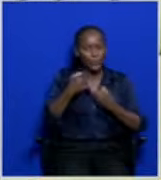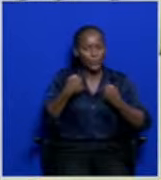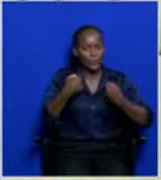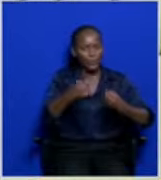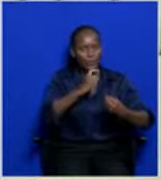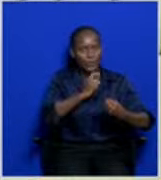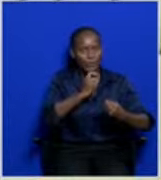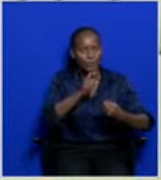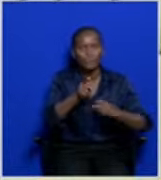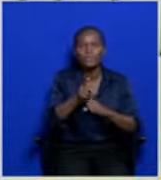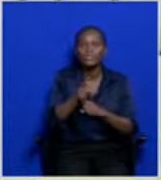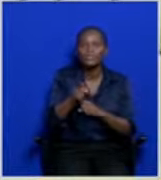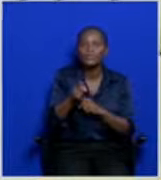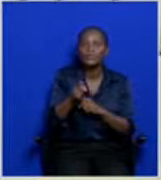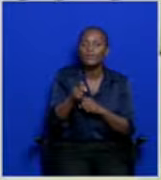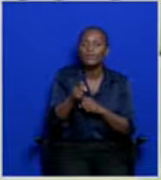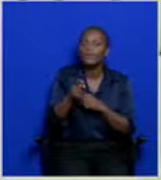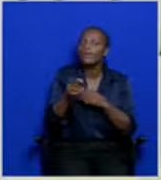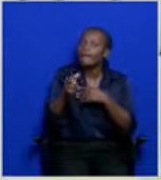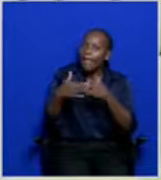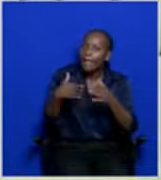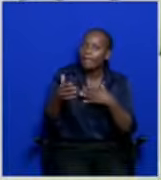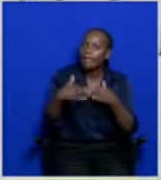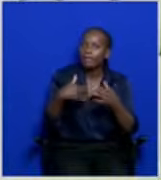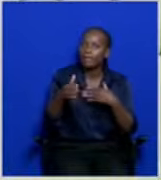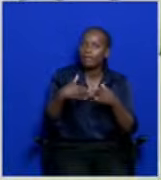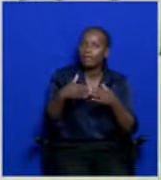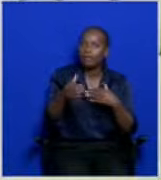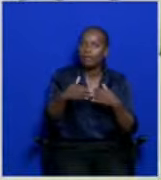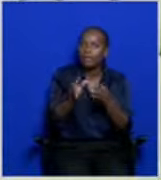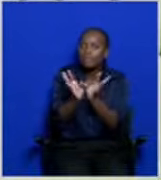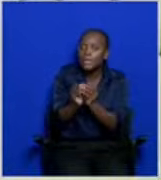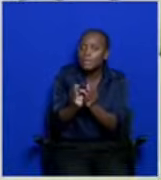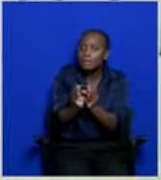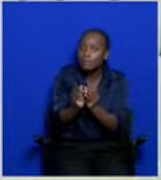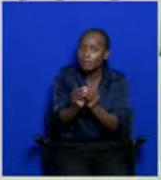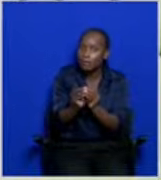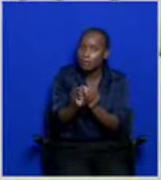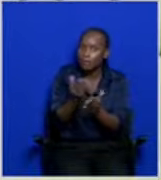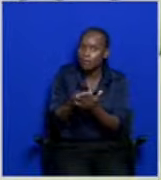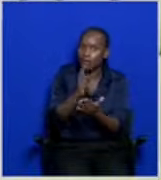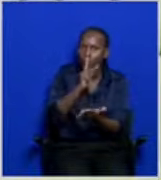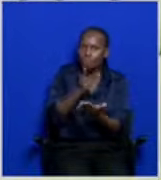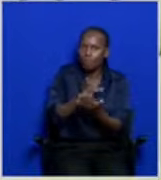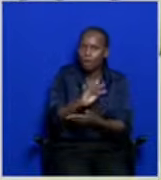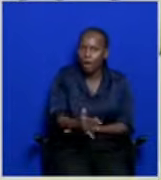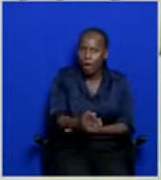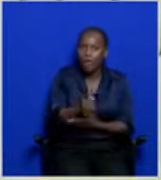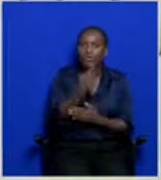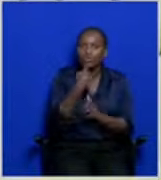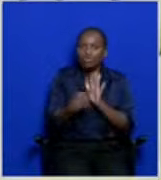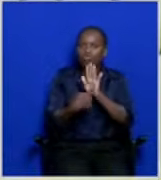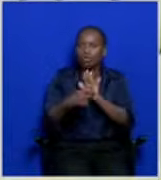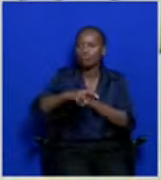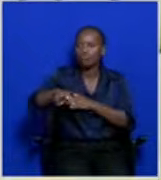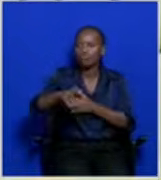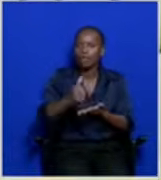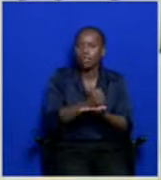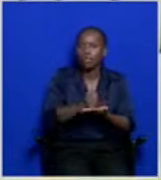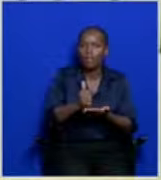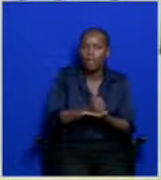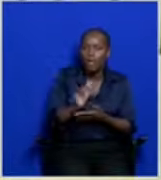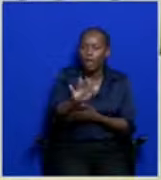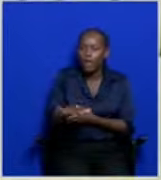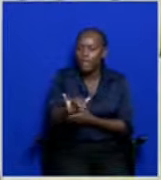objectively verified through the state vehicle tracking record, which provide an accurate account of my location on